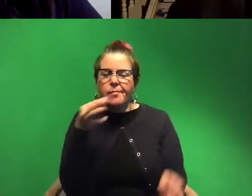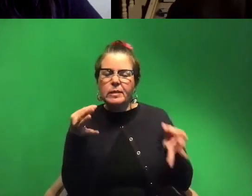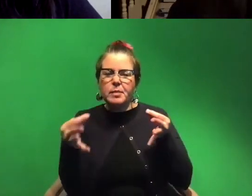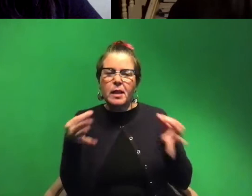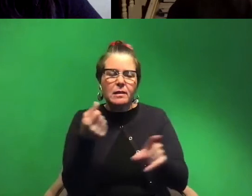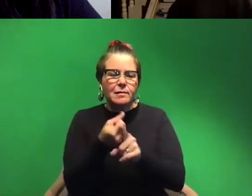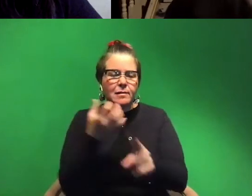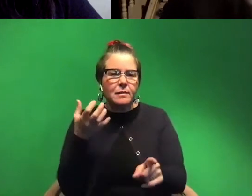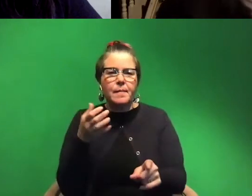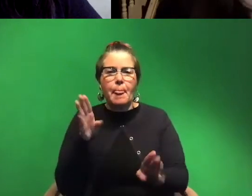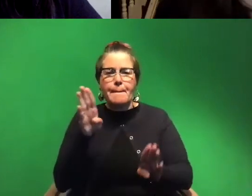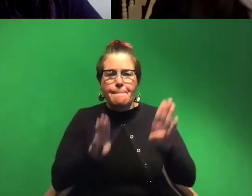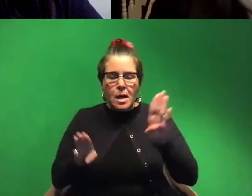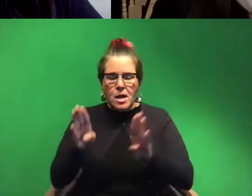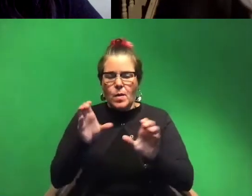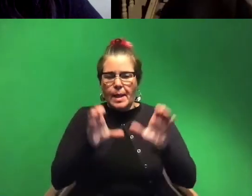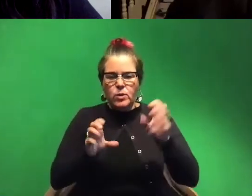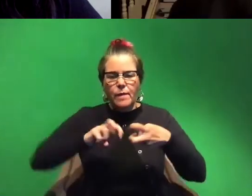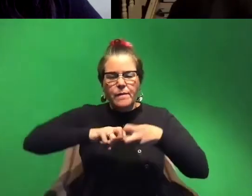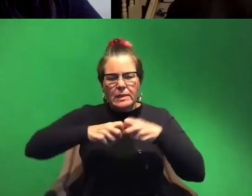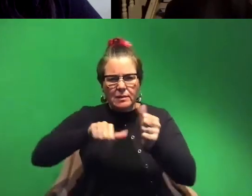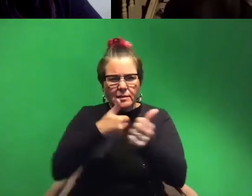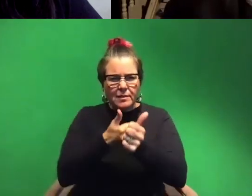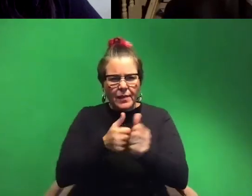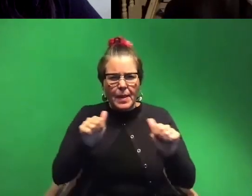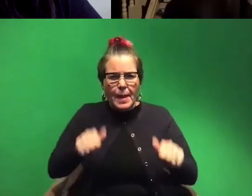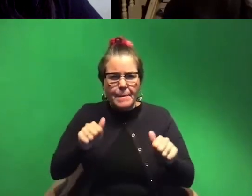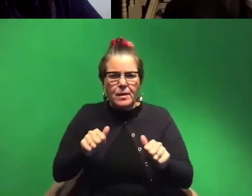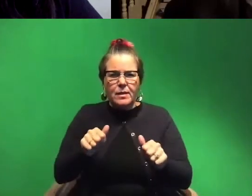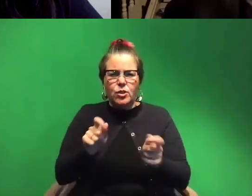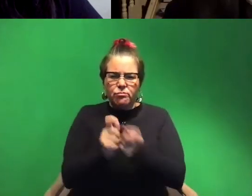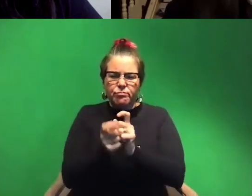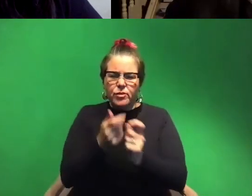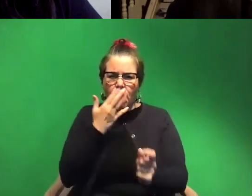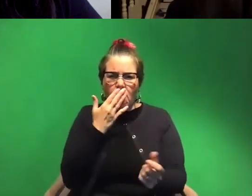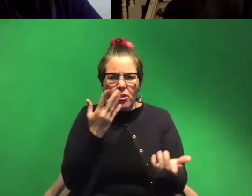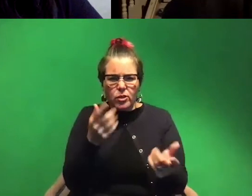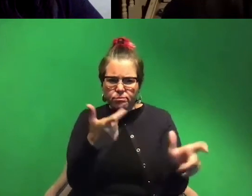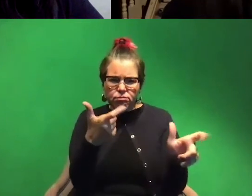the biochemistry or physics behind the ability of cuttlefish to change colors so quickly?